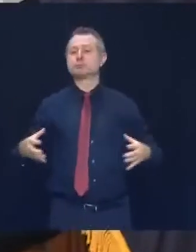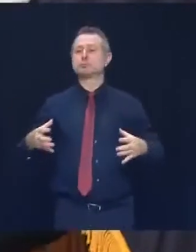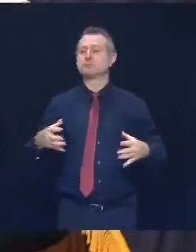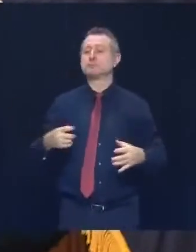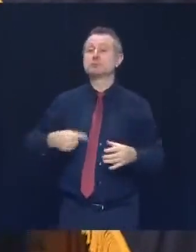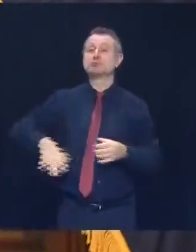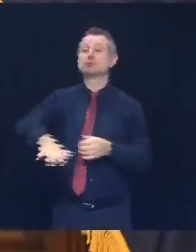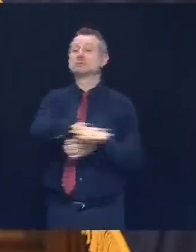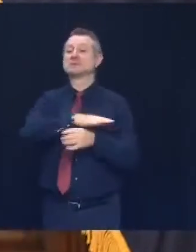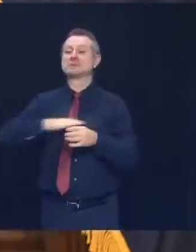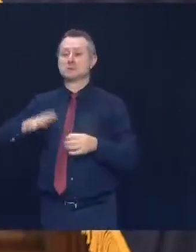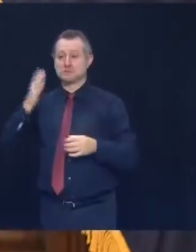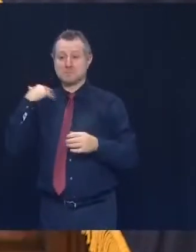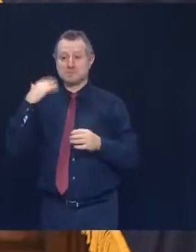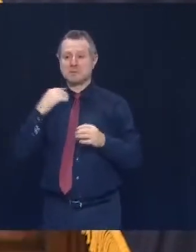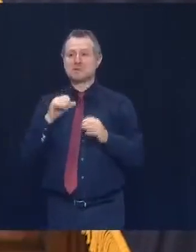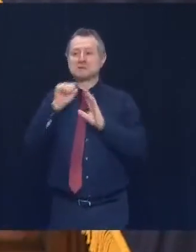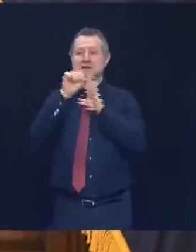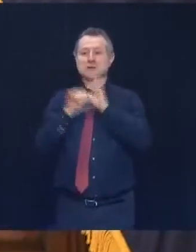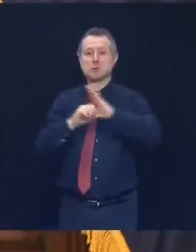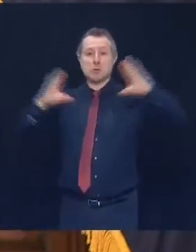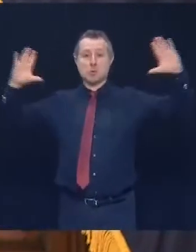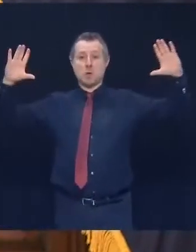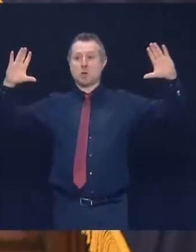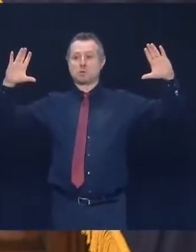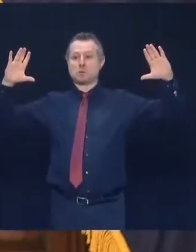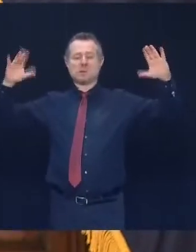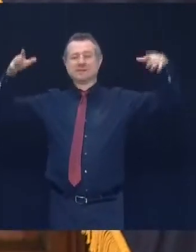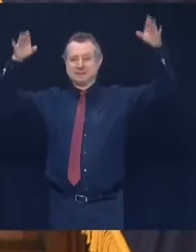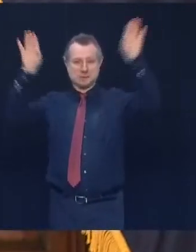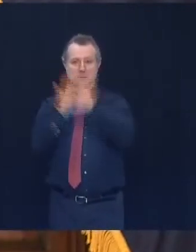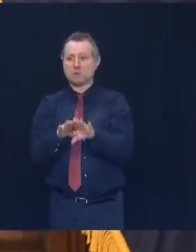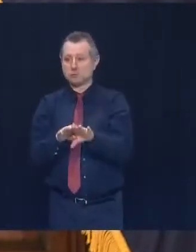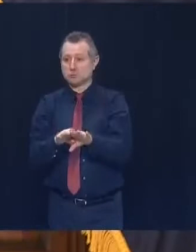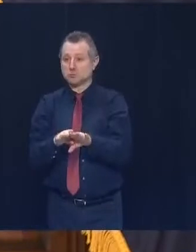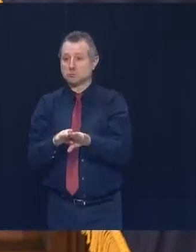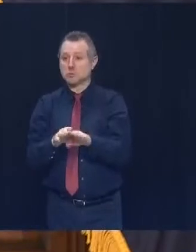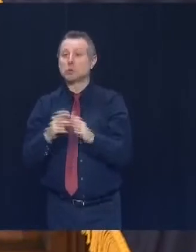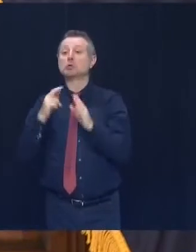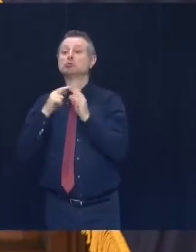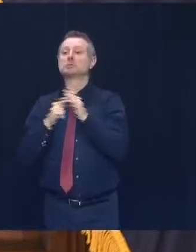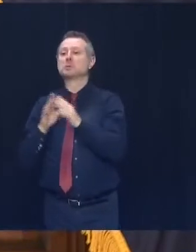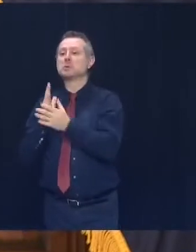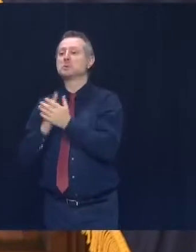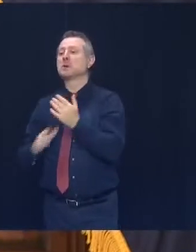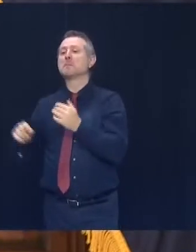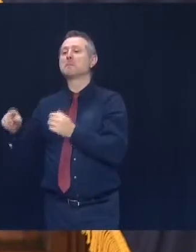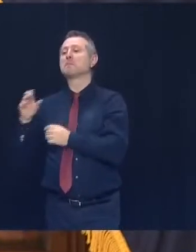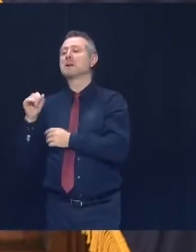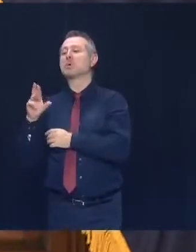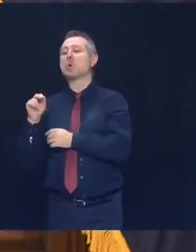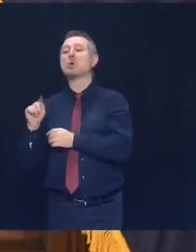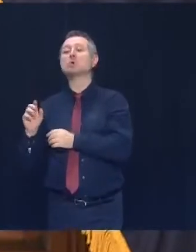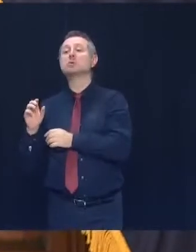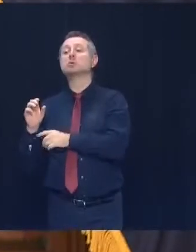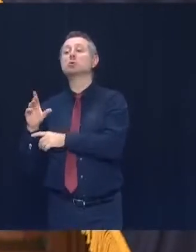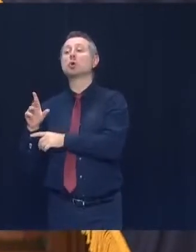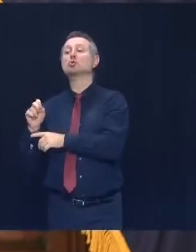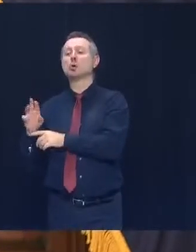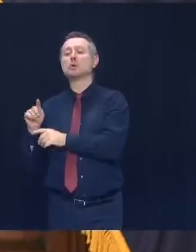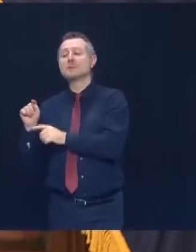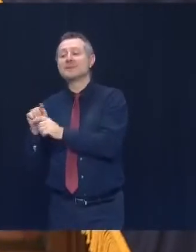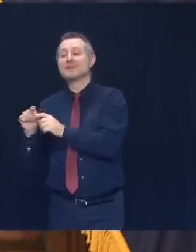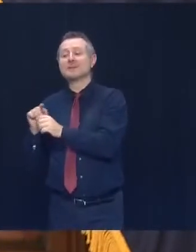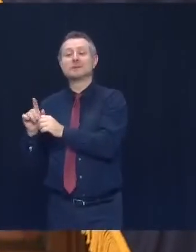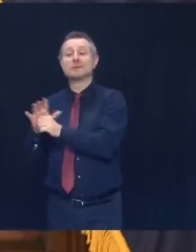want statewide regions, we're now in microclusters. If it breaks out of a microcluster, we have a